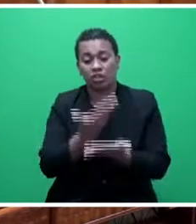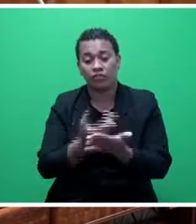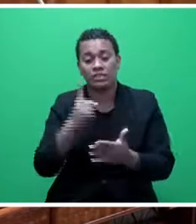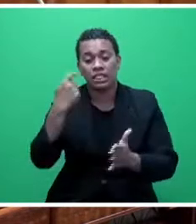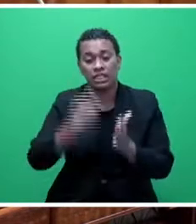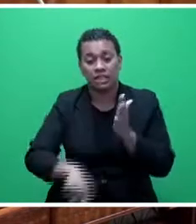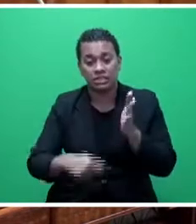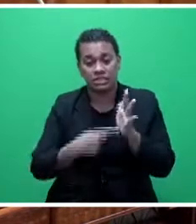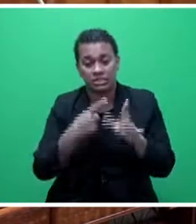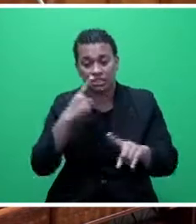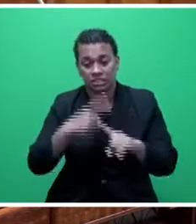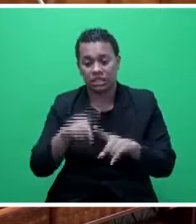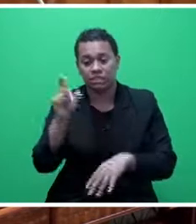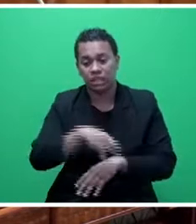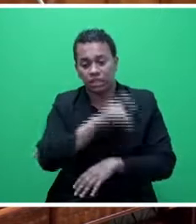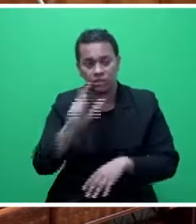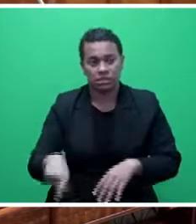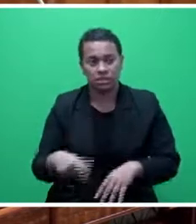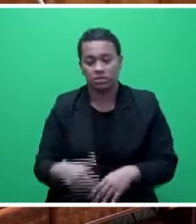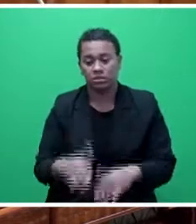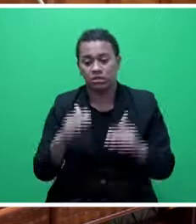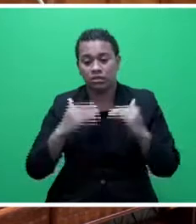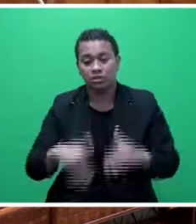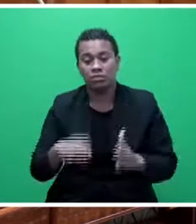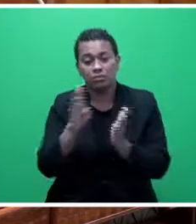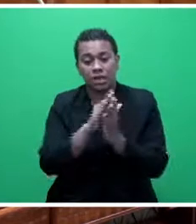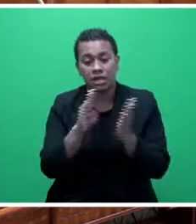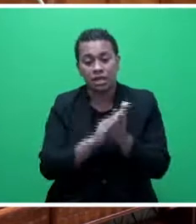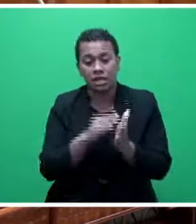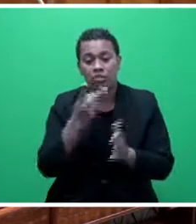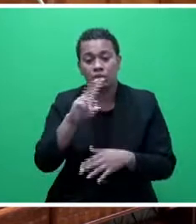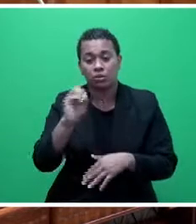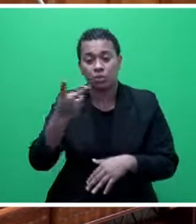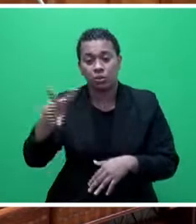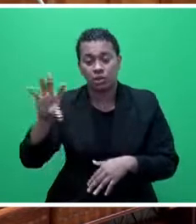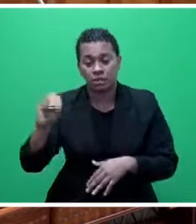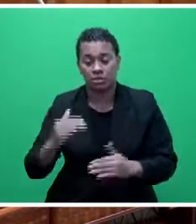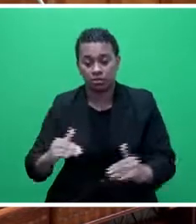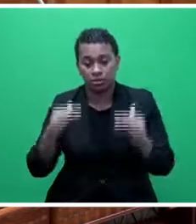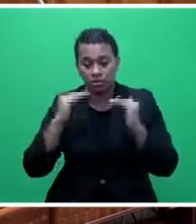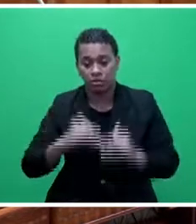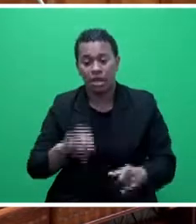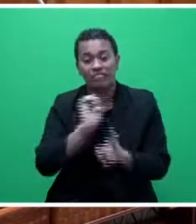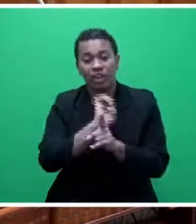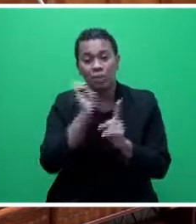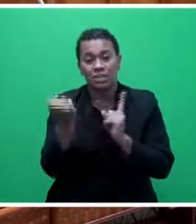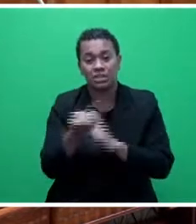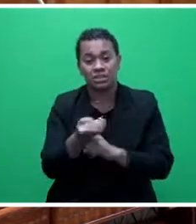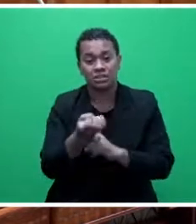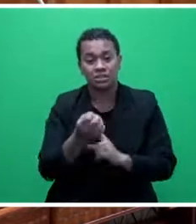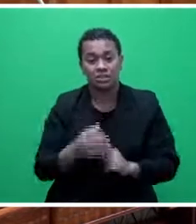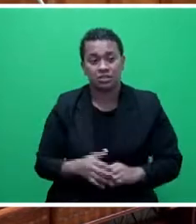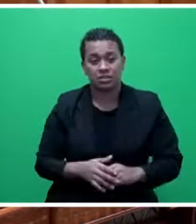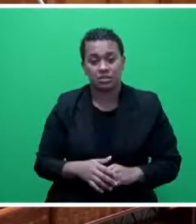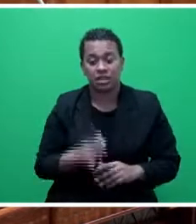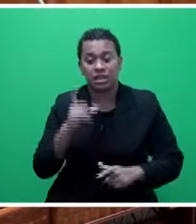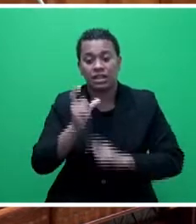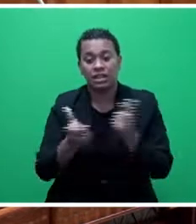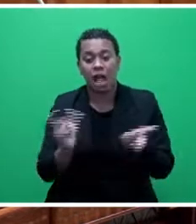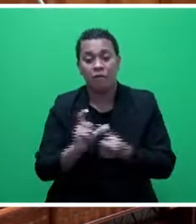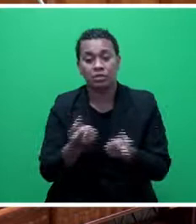Repeal Bill 2020. 6. Environment and Climate Adaptation